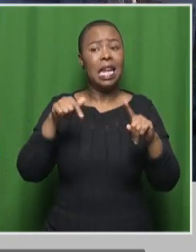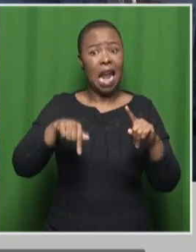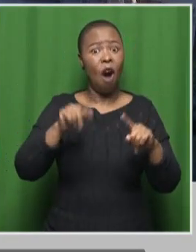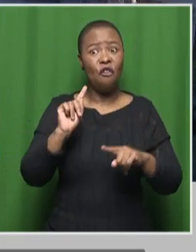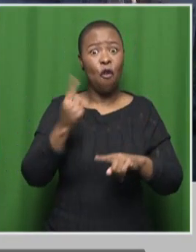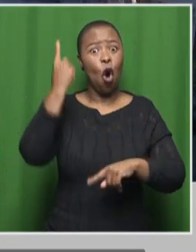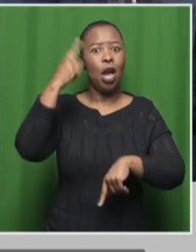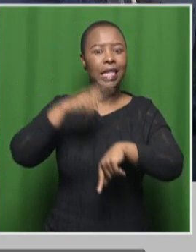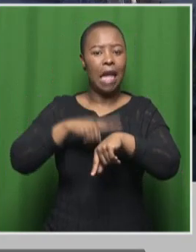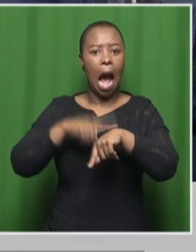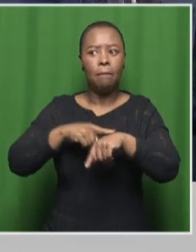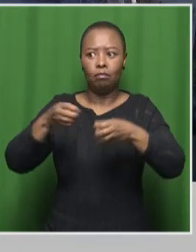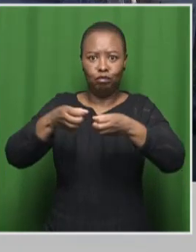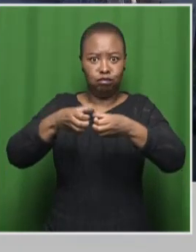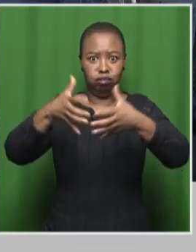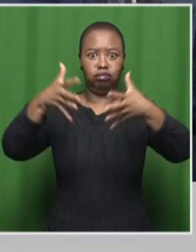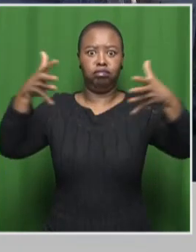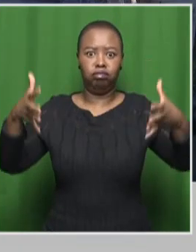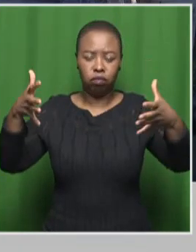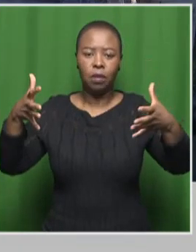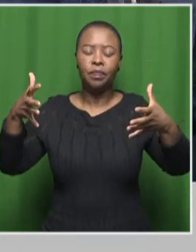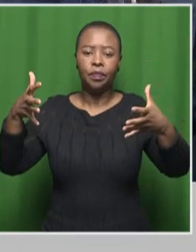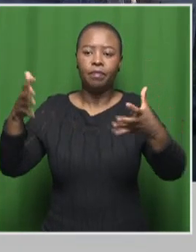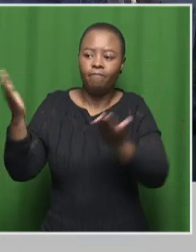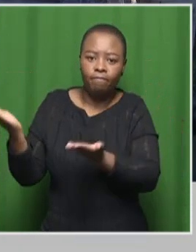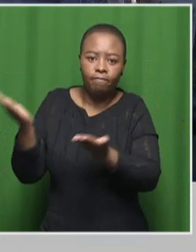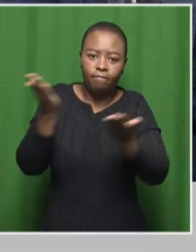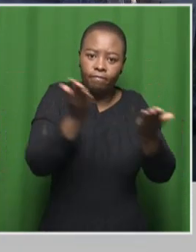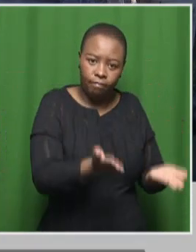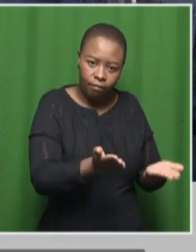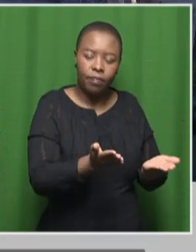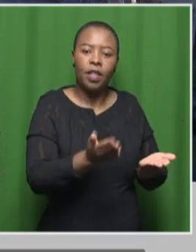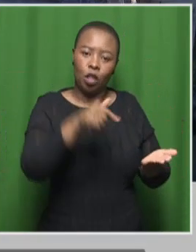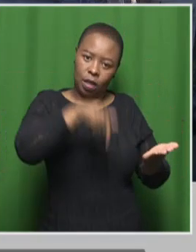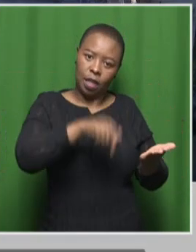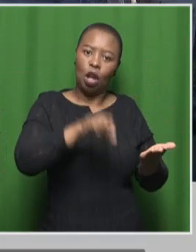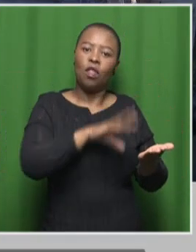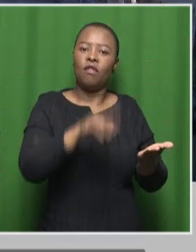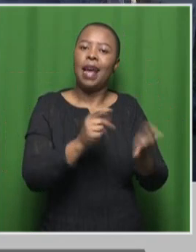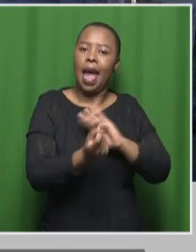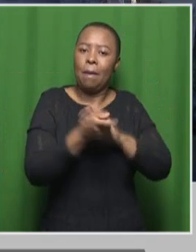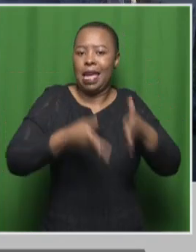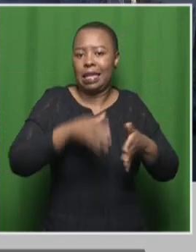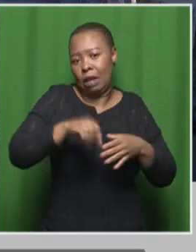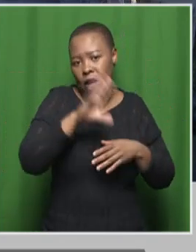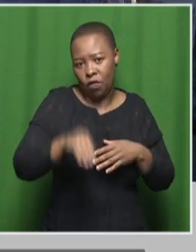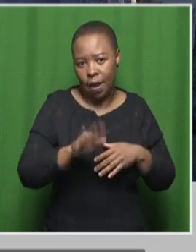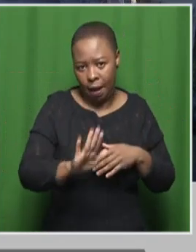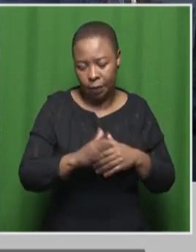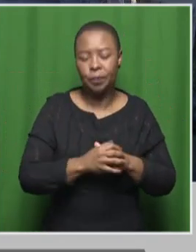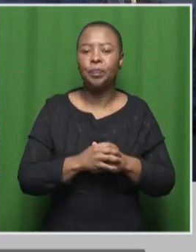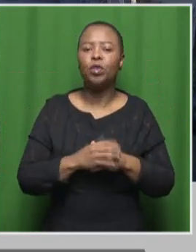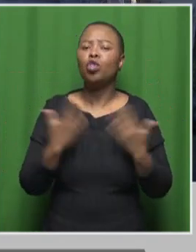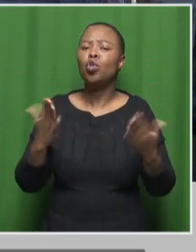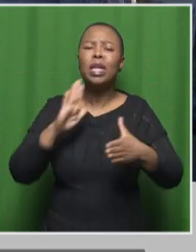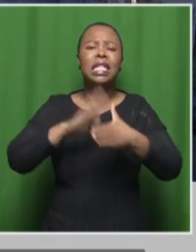massive repatriations taking place in our country. And the reason being, we